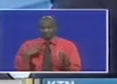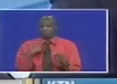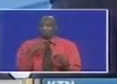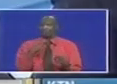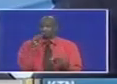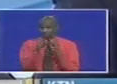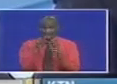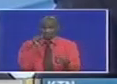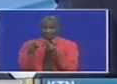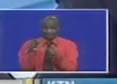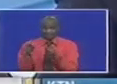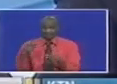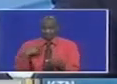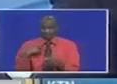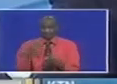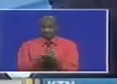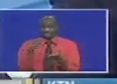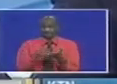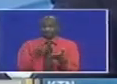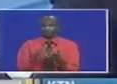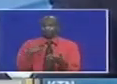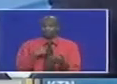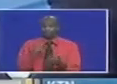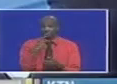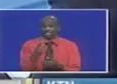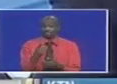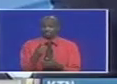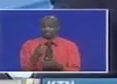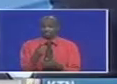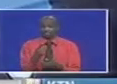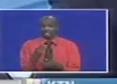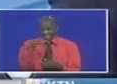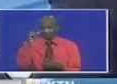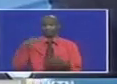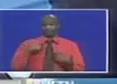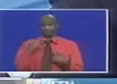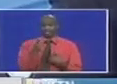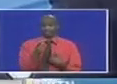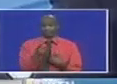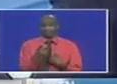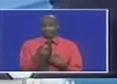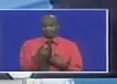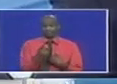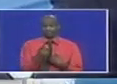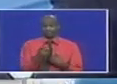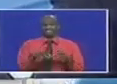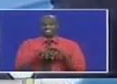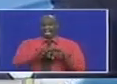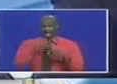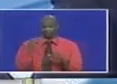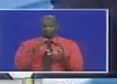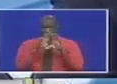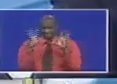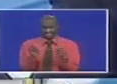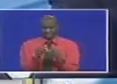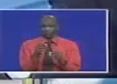blame, it will be wrong for me to say, it will be right for me to say, out of the budget of